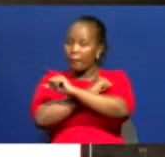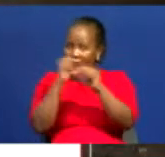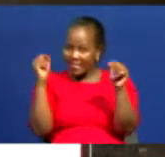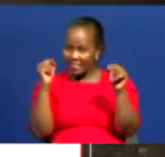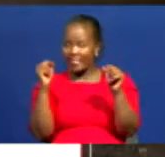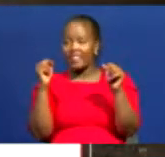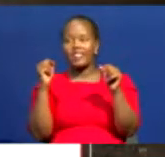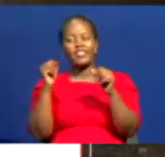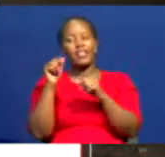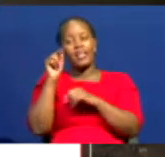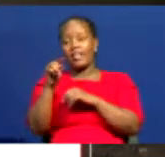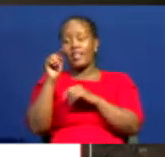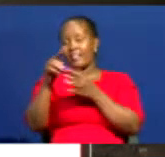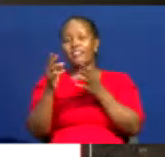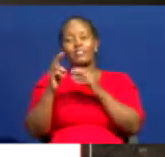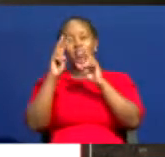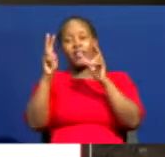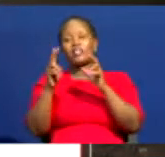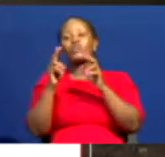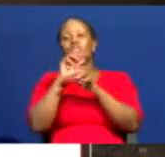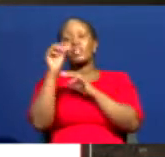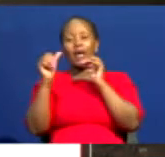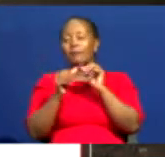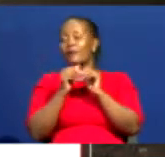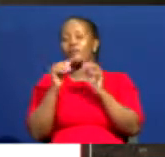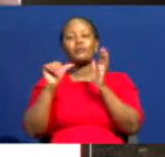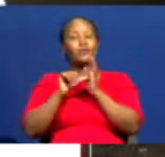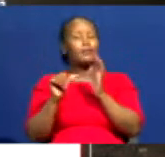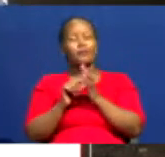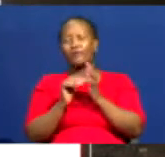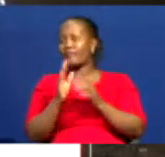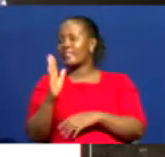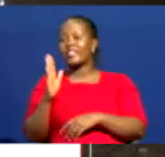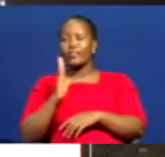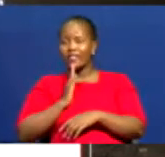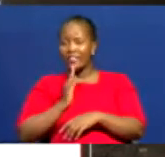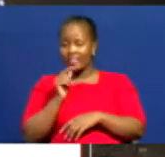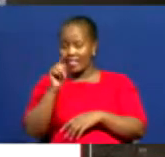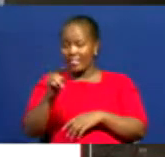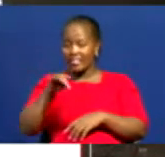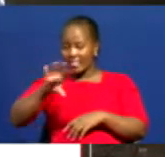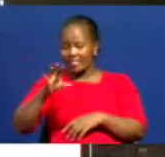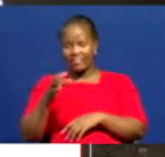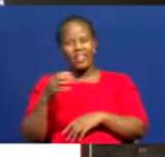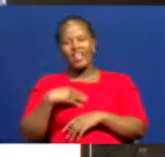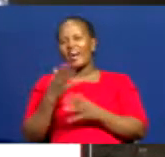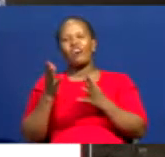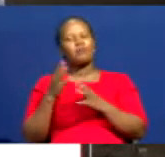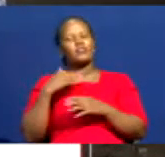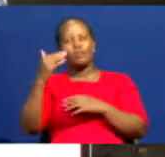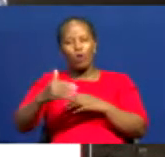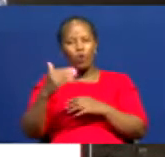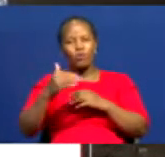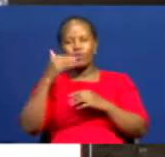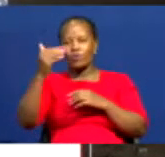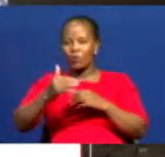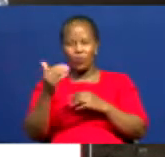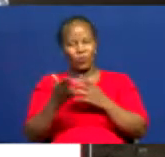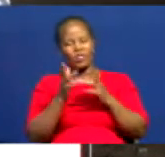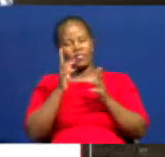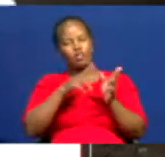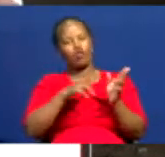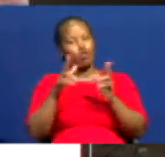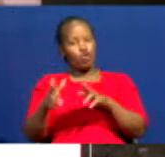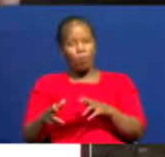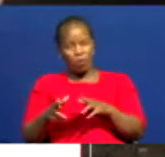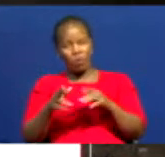the matters of insecurity in this county have become commonplace to mention. And